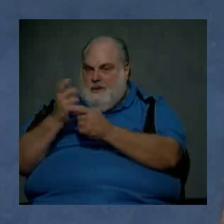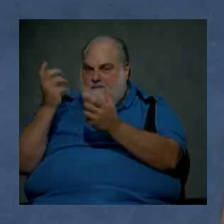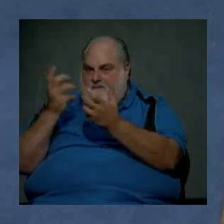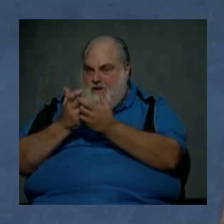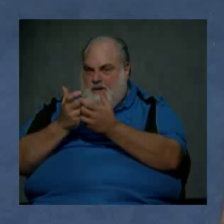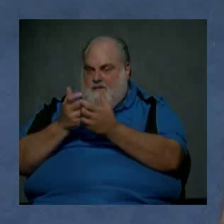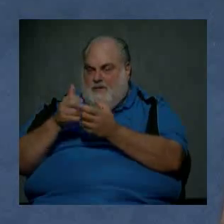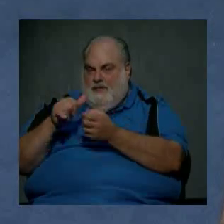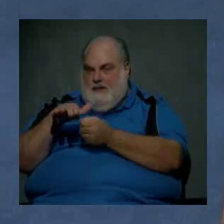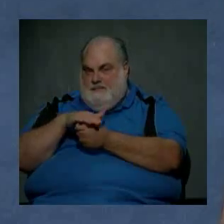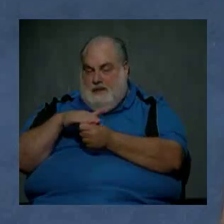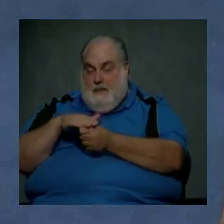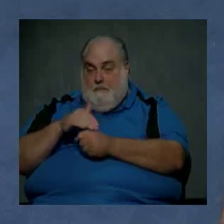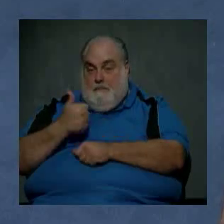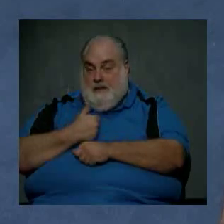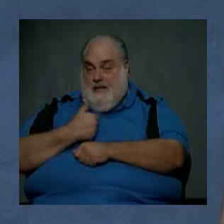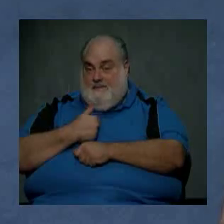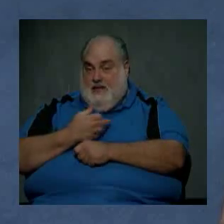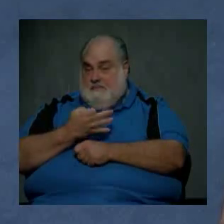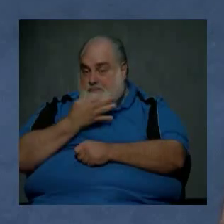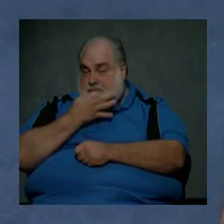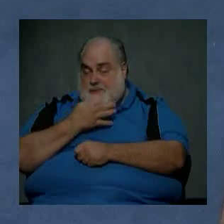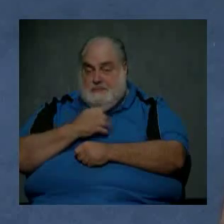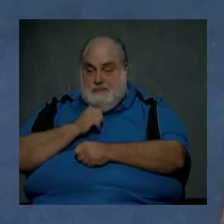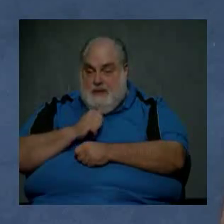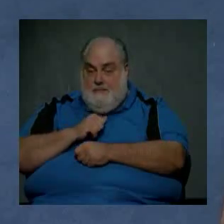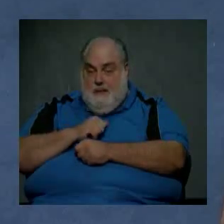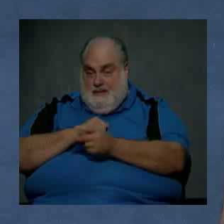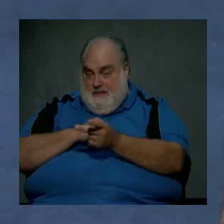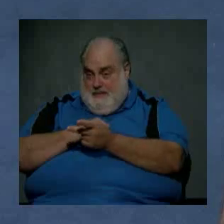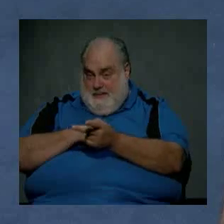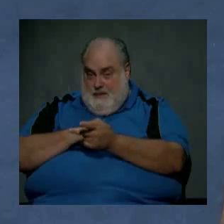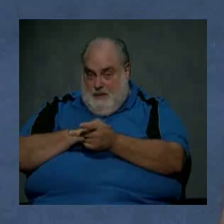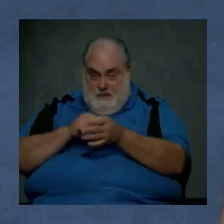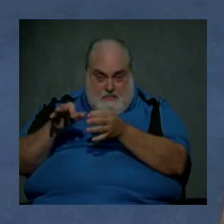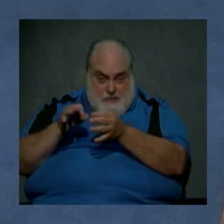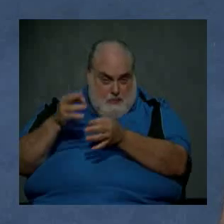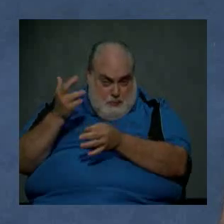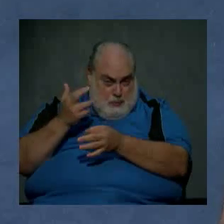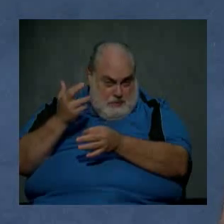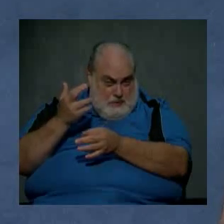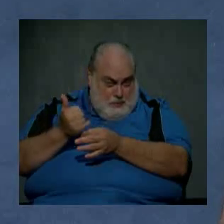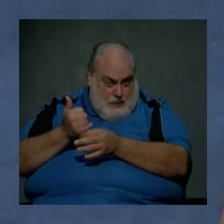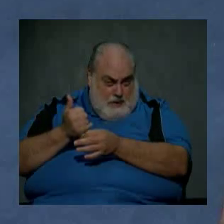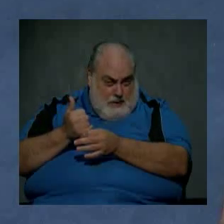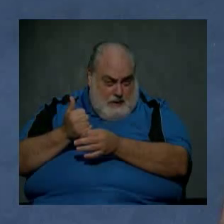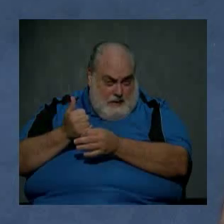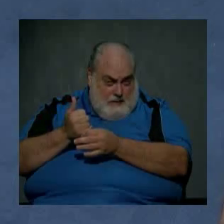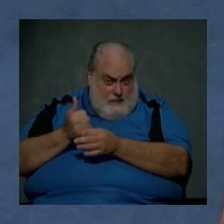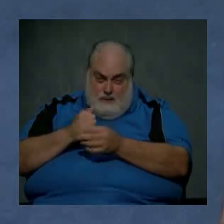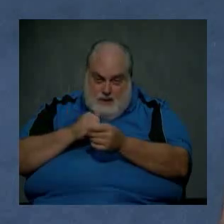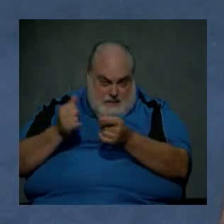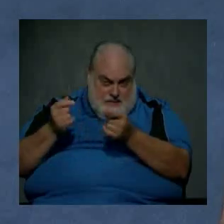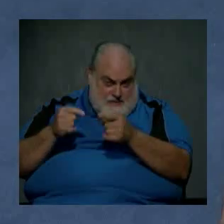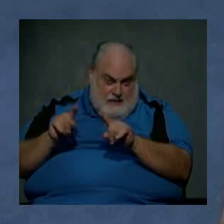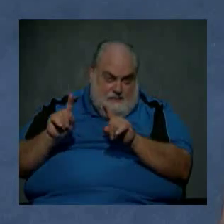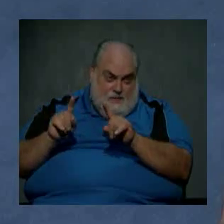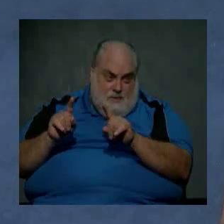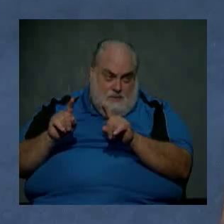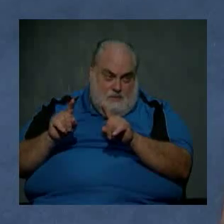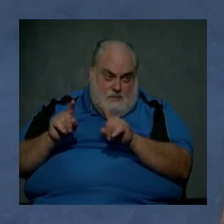I'm not an expert on trees, these guys are, but if you can speak to what they're experiencing, why they're failing, and